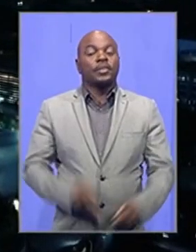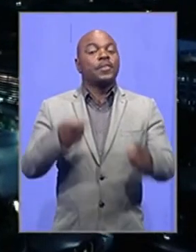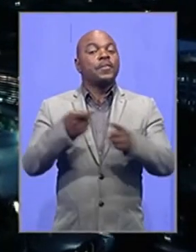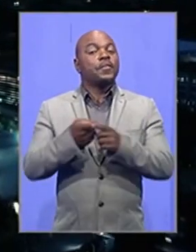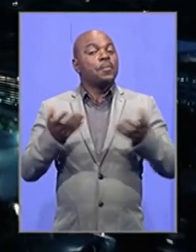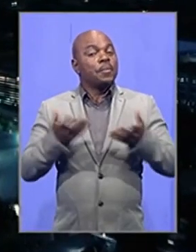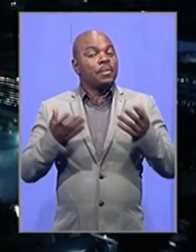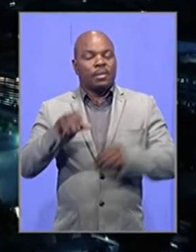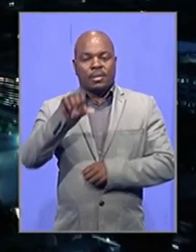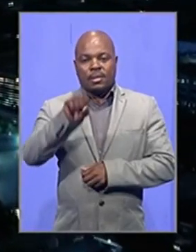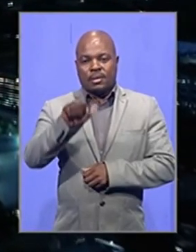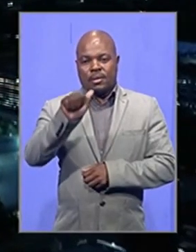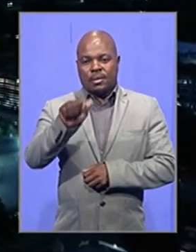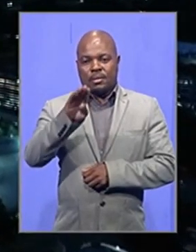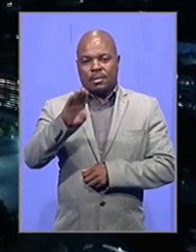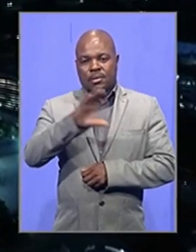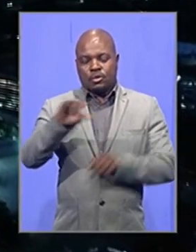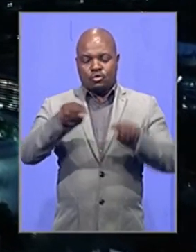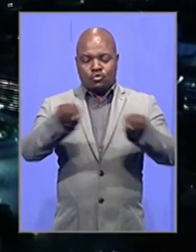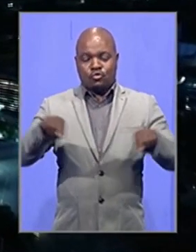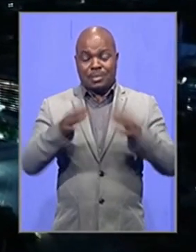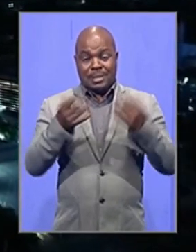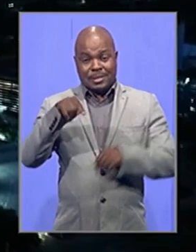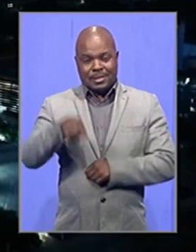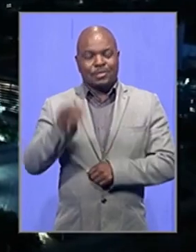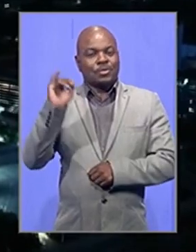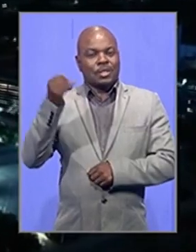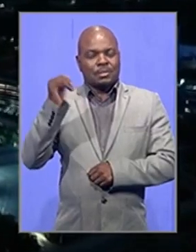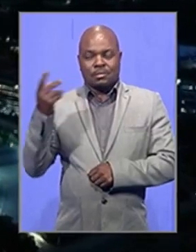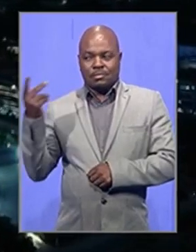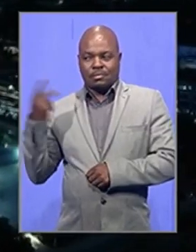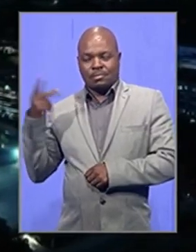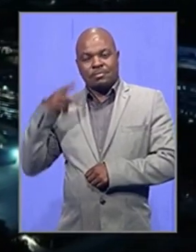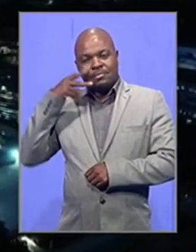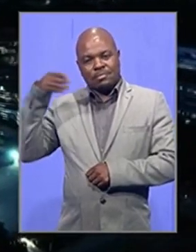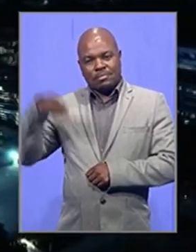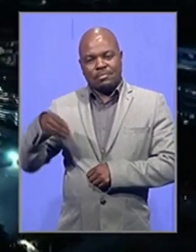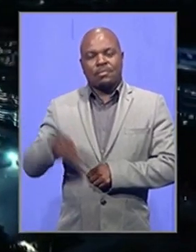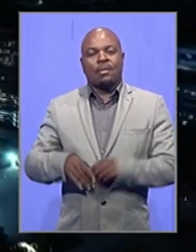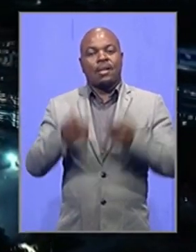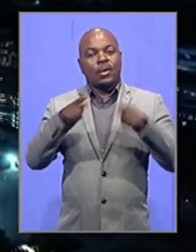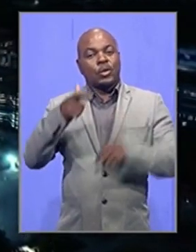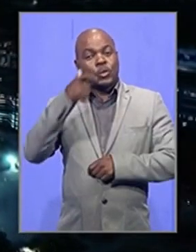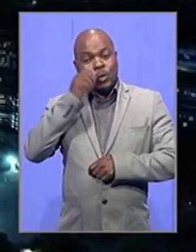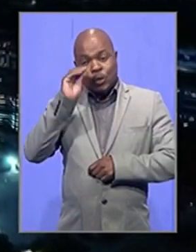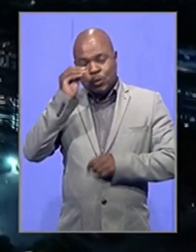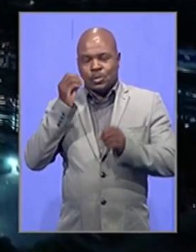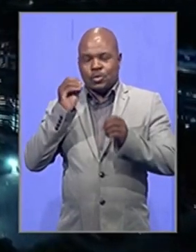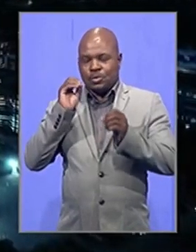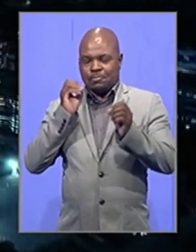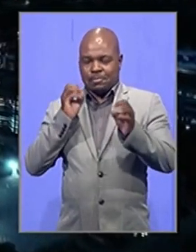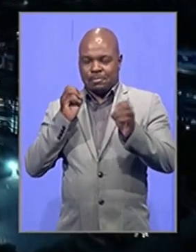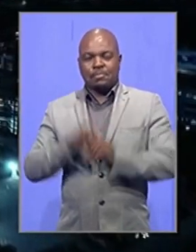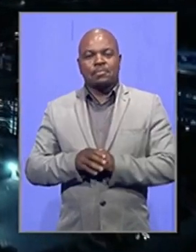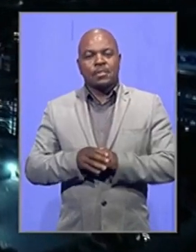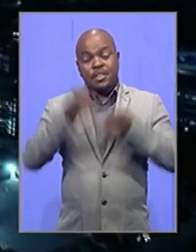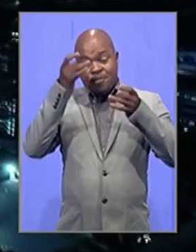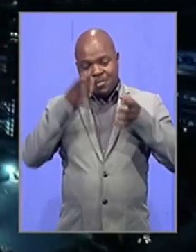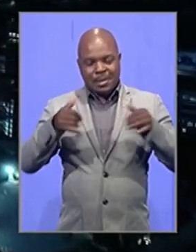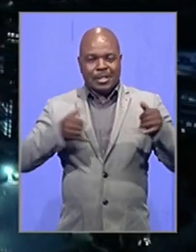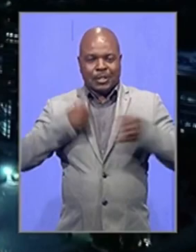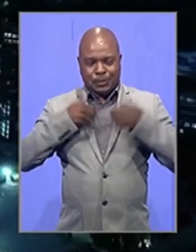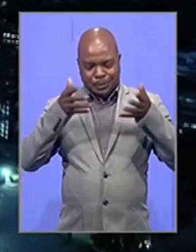ka thamalalo go tswa SABC Studio 10 Auckland Park nale Augustine Letlalo re go tlisa gaso ya dikgang tsa Setswana a re ketle mogo